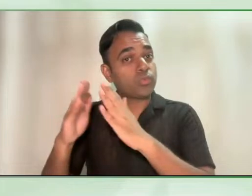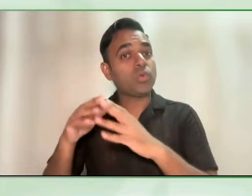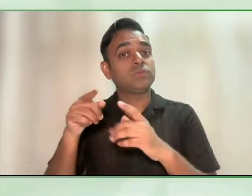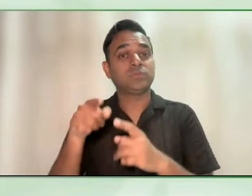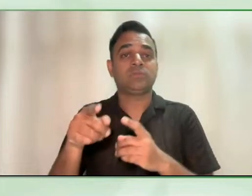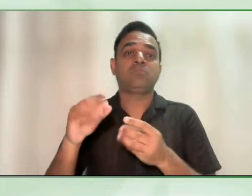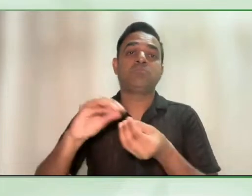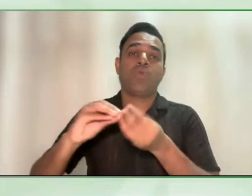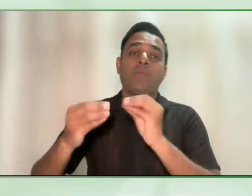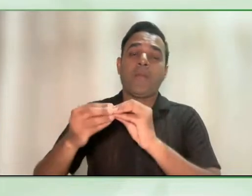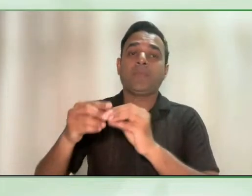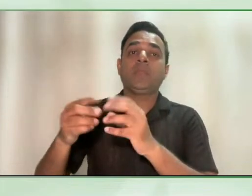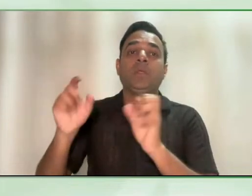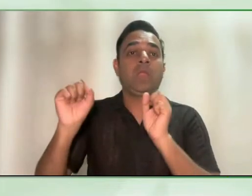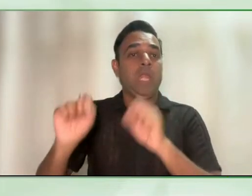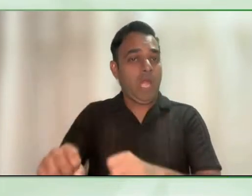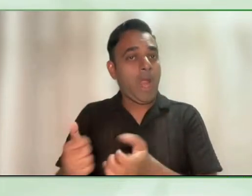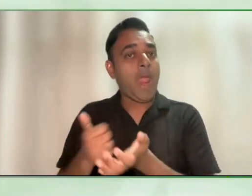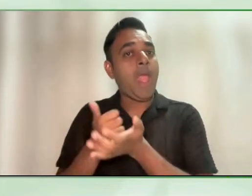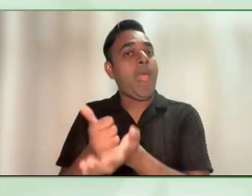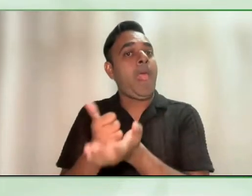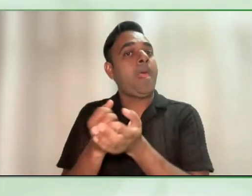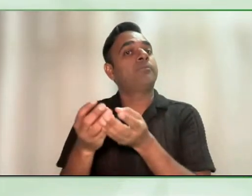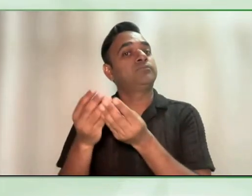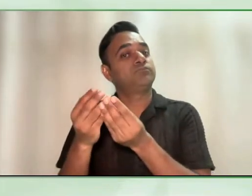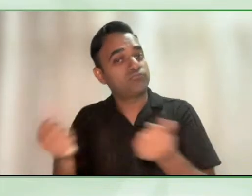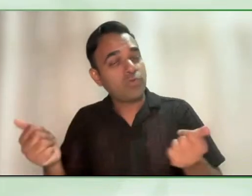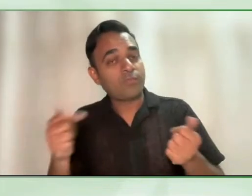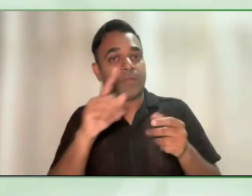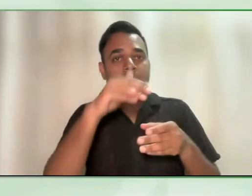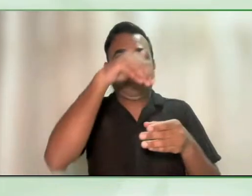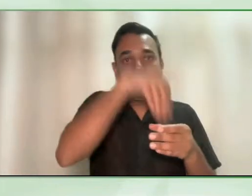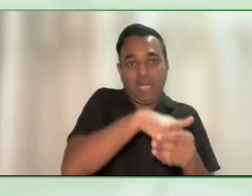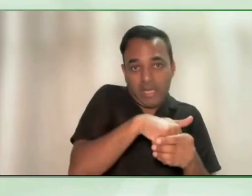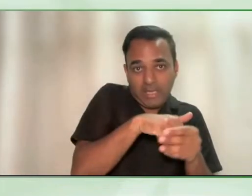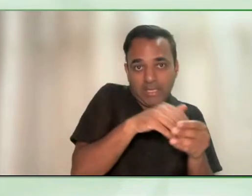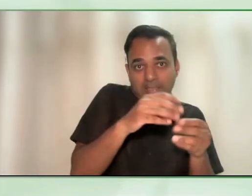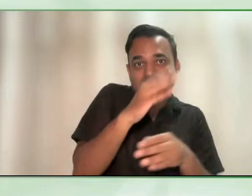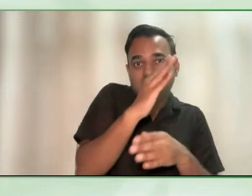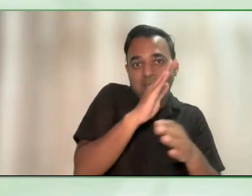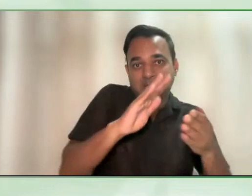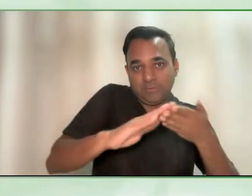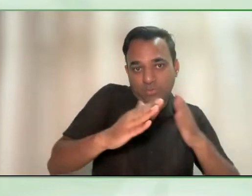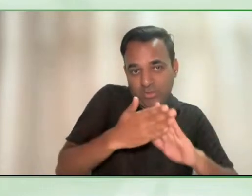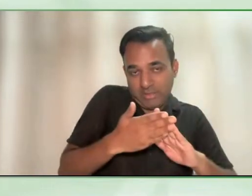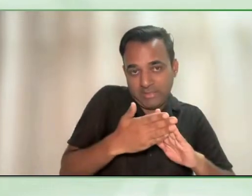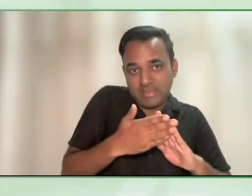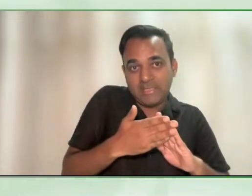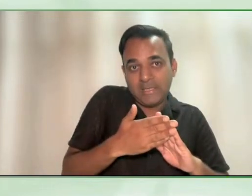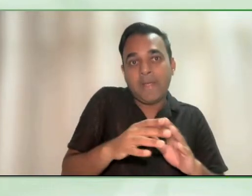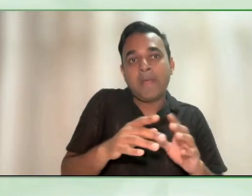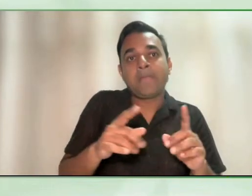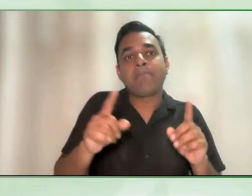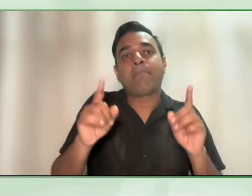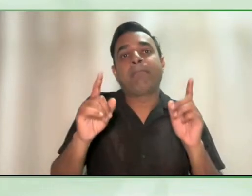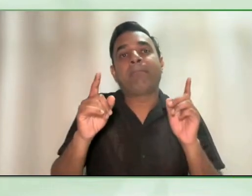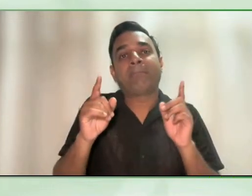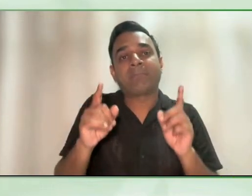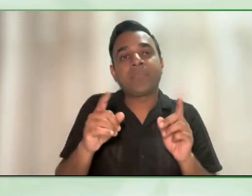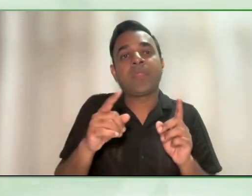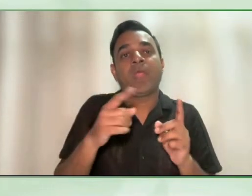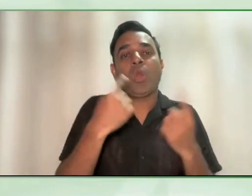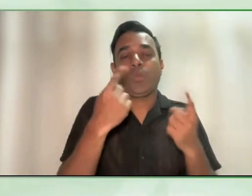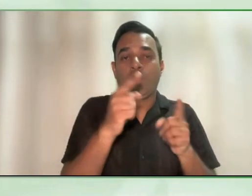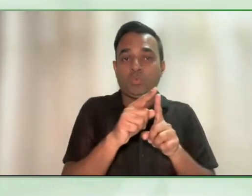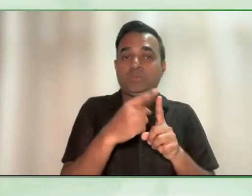example, when we put in e-bikes and bike lanes in cities, we ought to make sure that people with disabilities